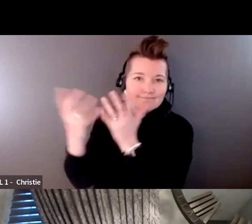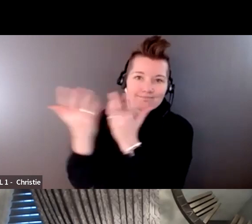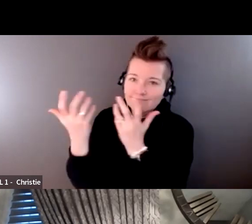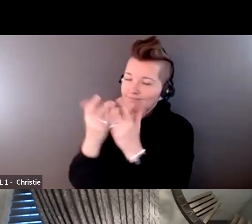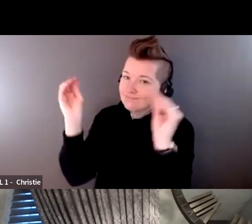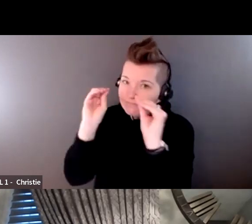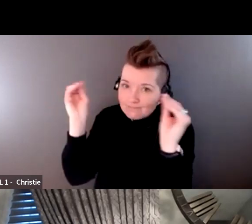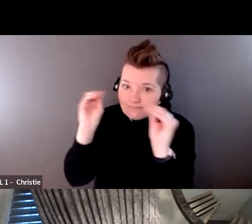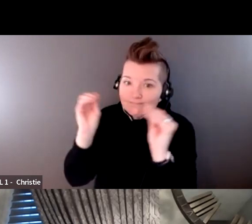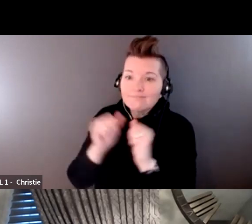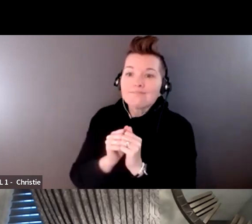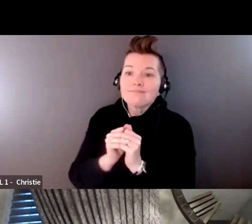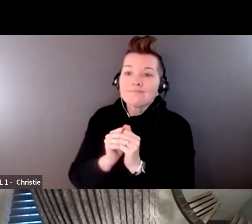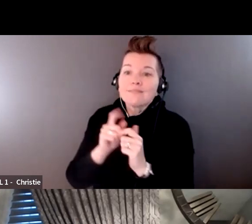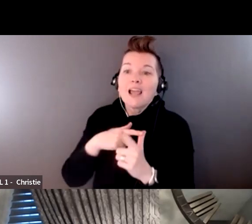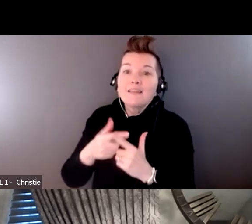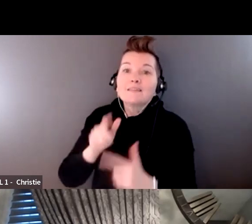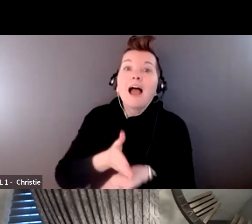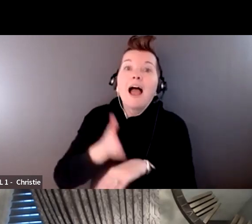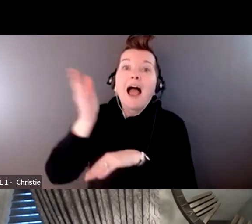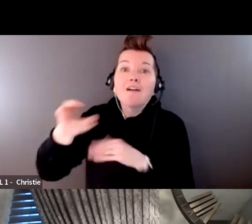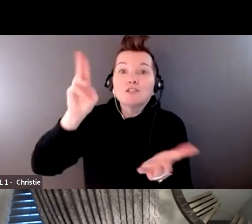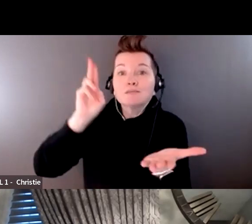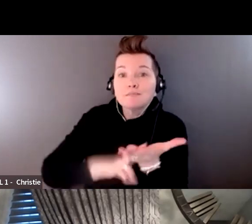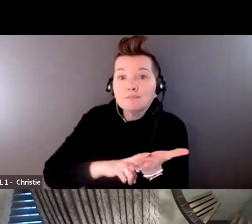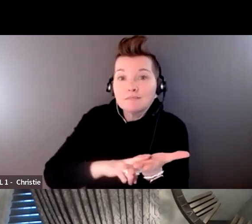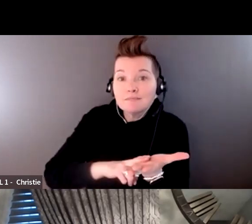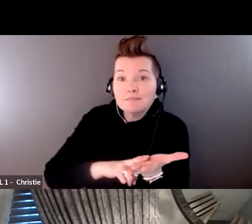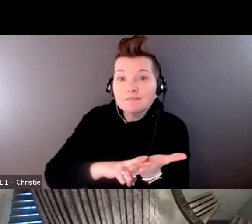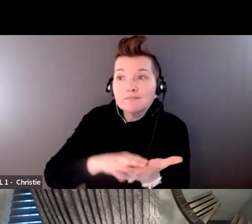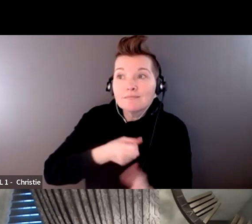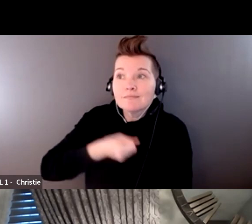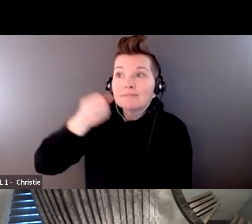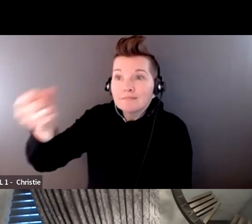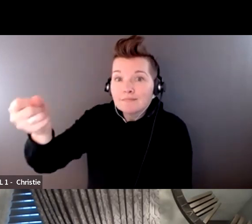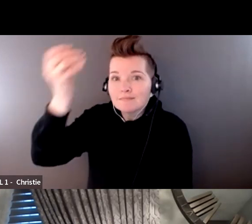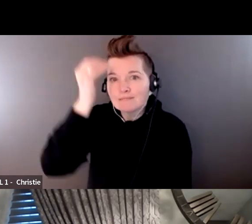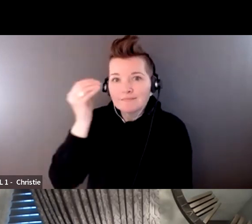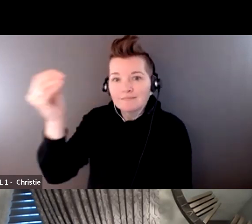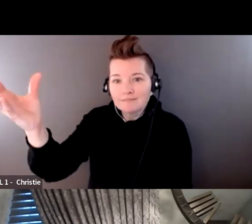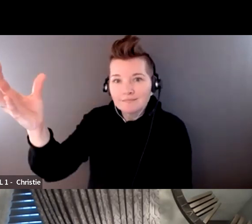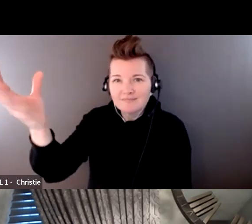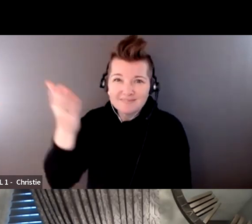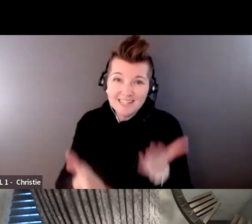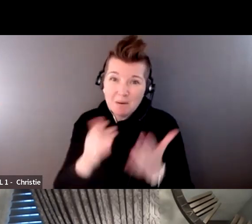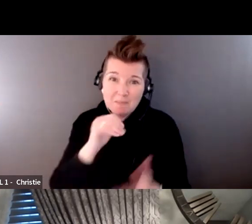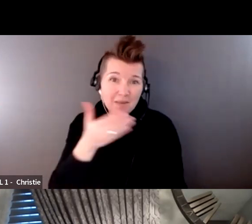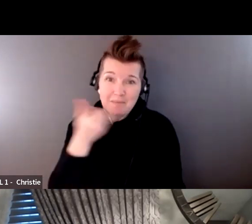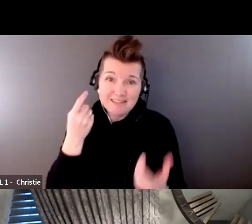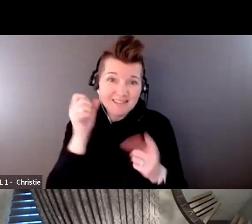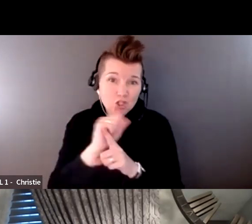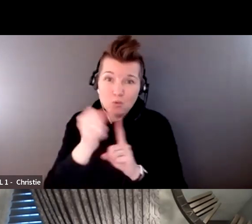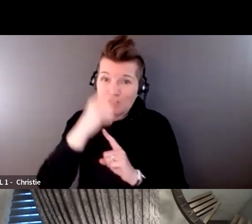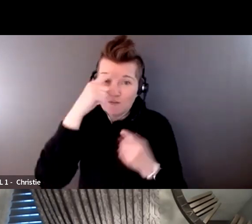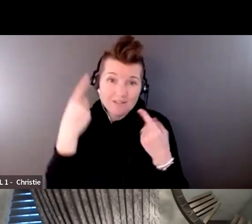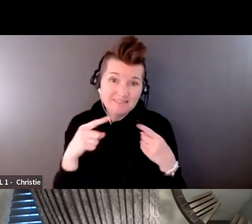after they sign on the contract, they do so, right? That may actually not prepare them for success in the new job. And that